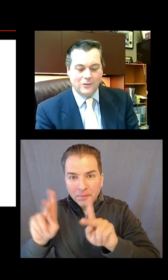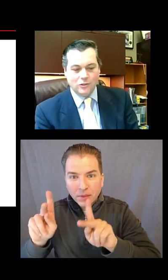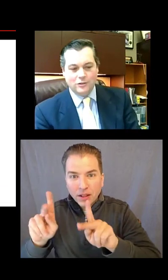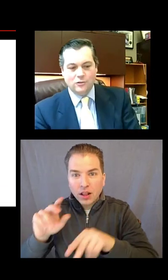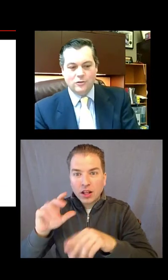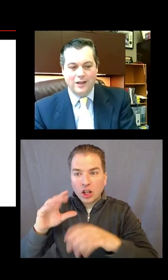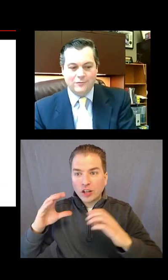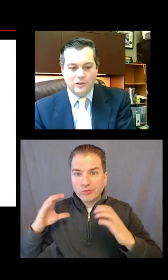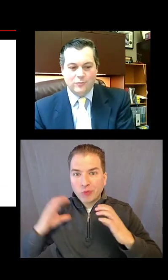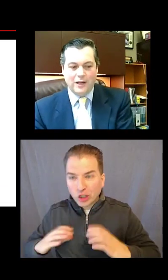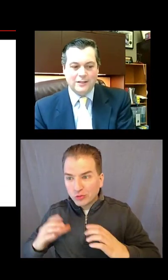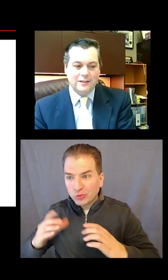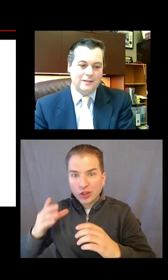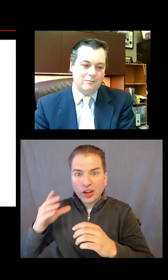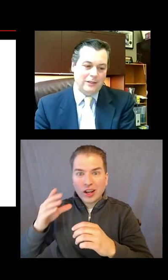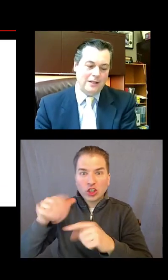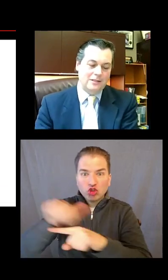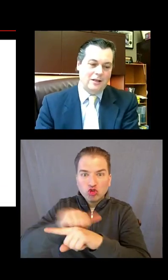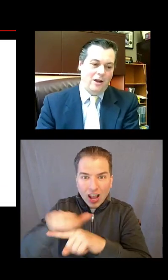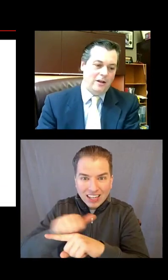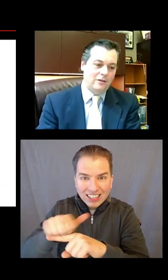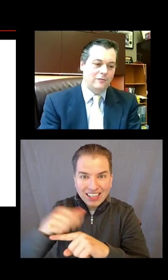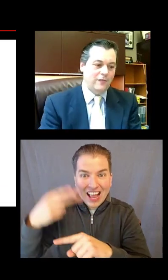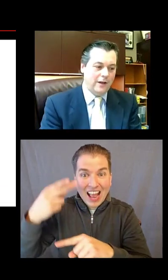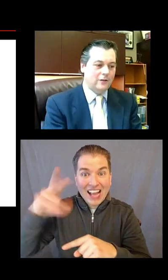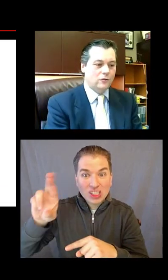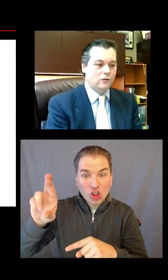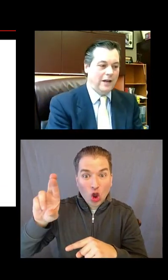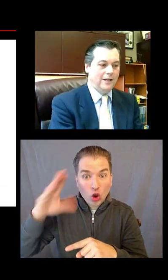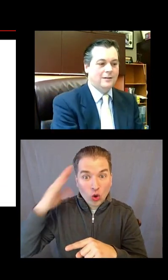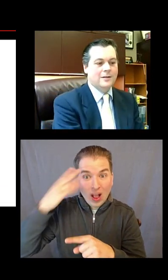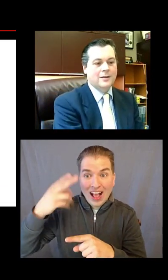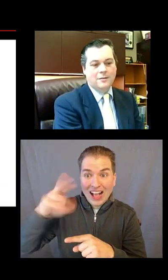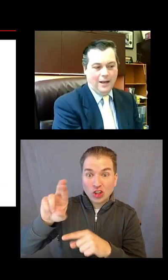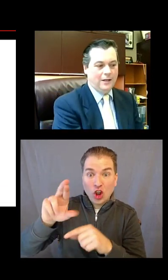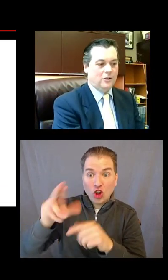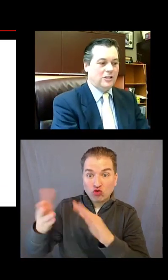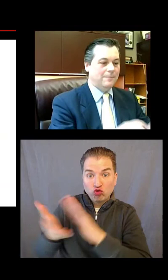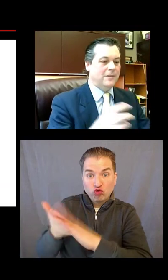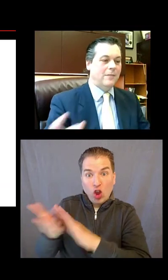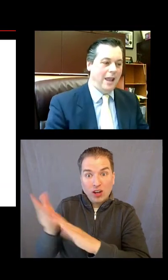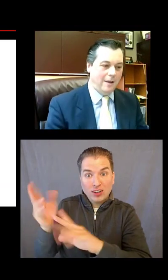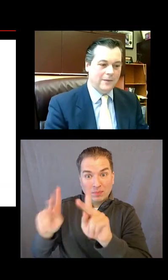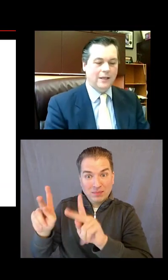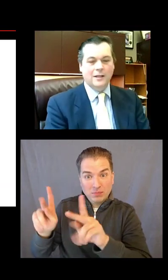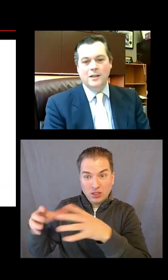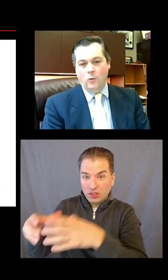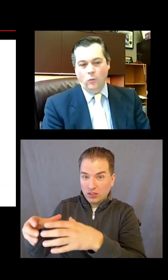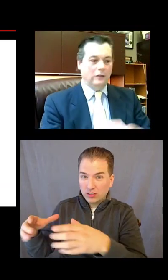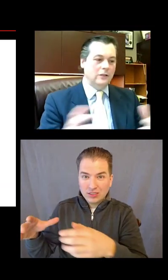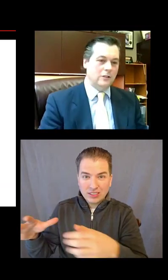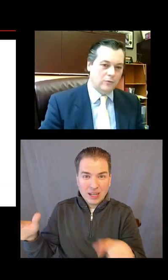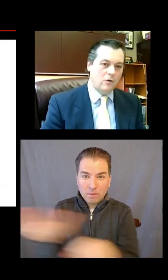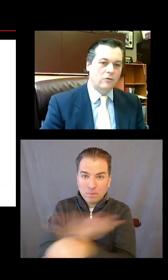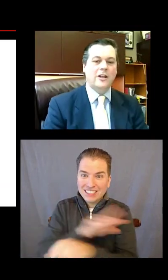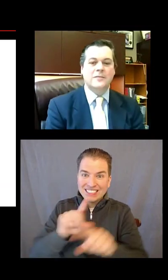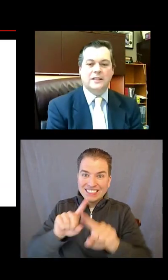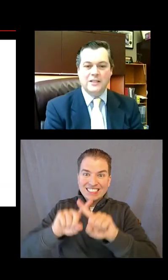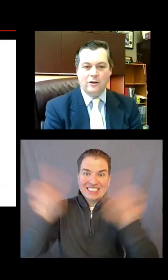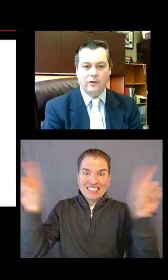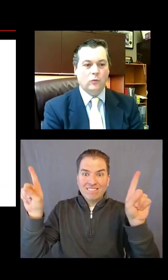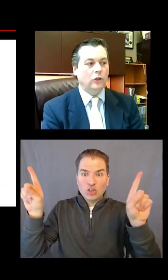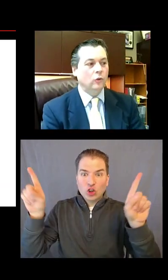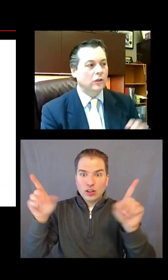and to make sure that you have good processes in place to hire, fire, train, manage, keep them happy, wellness